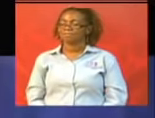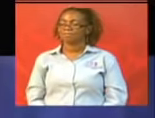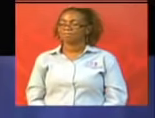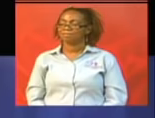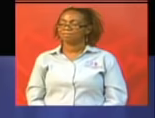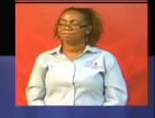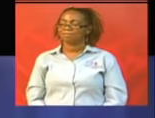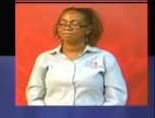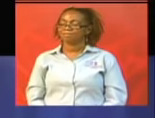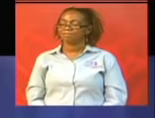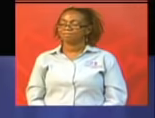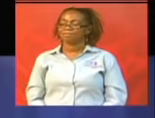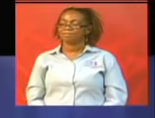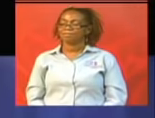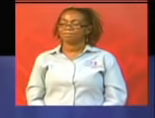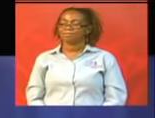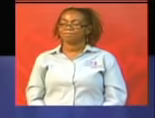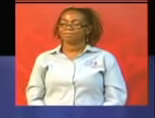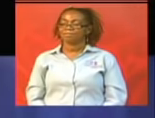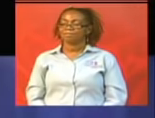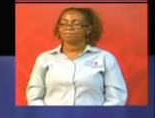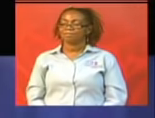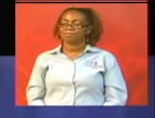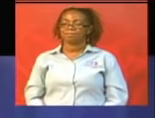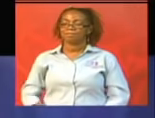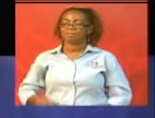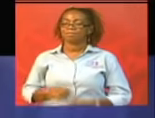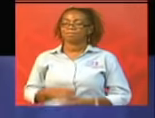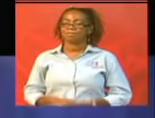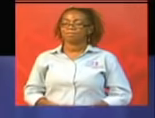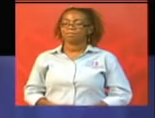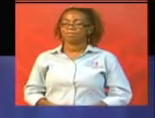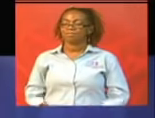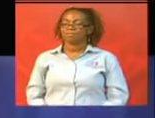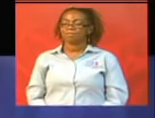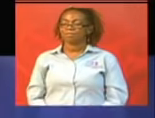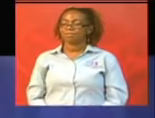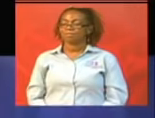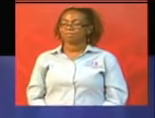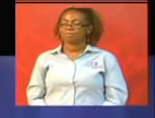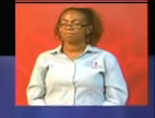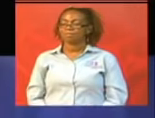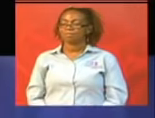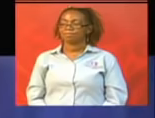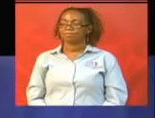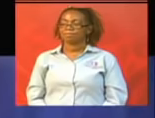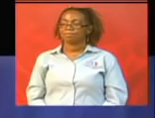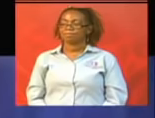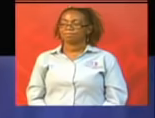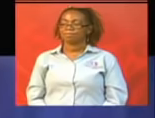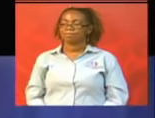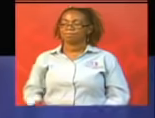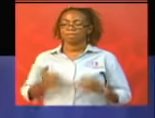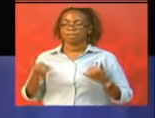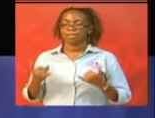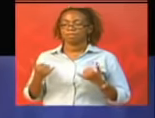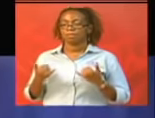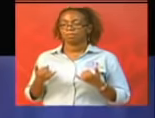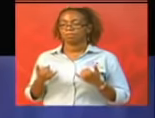okay, I'm just going to ask the question because I'm having some audio issues. So where is it now that we're seeing